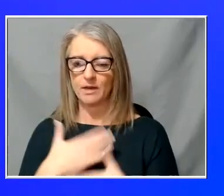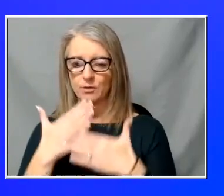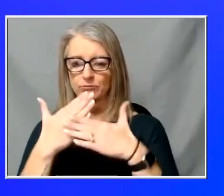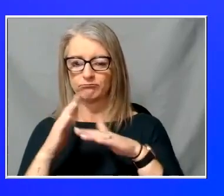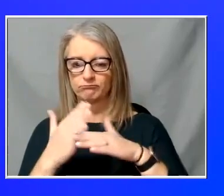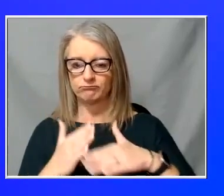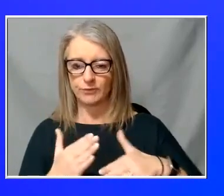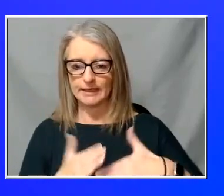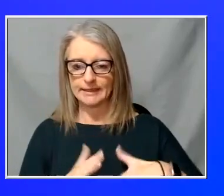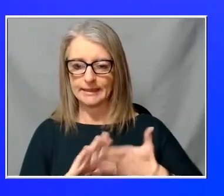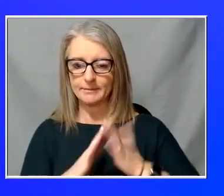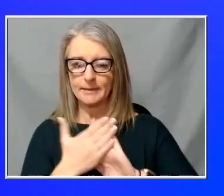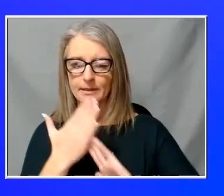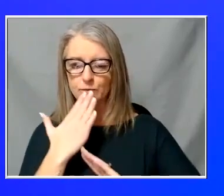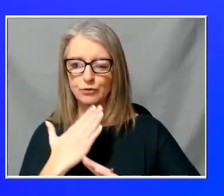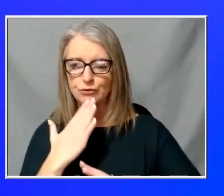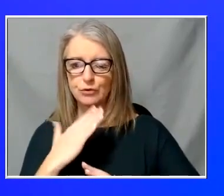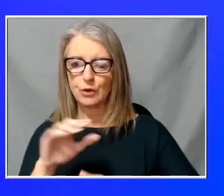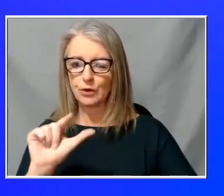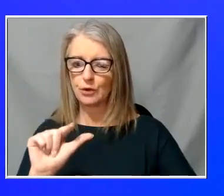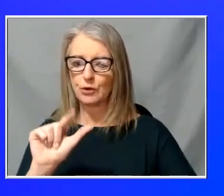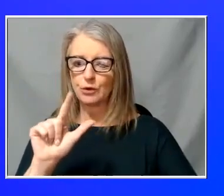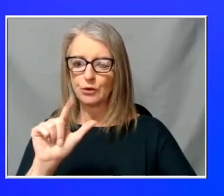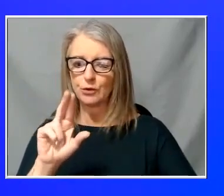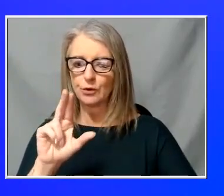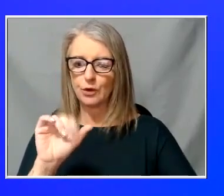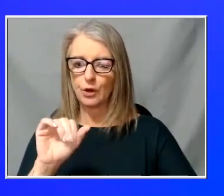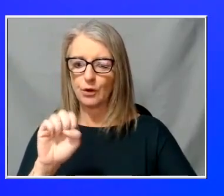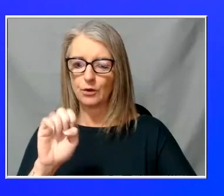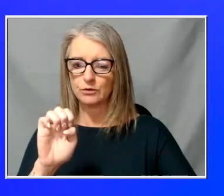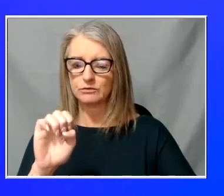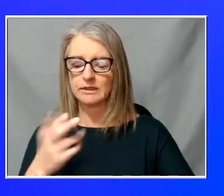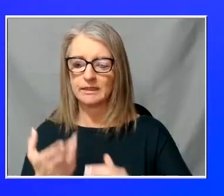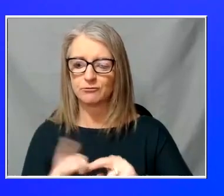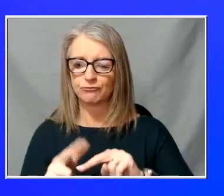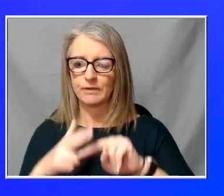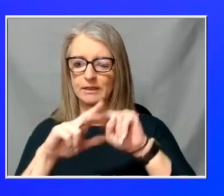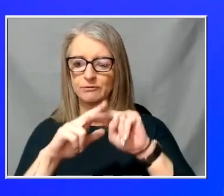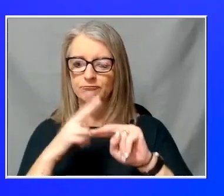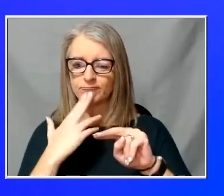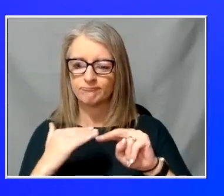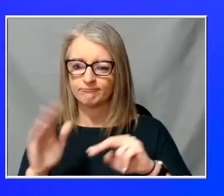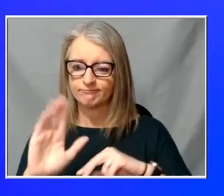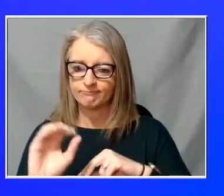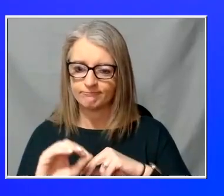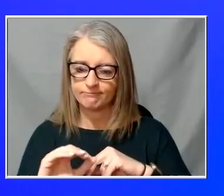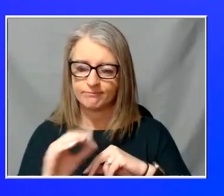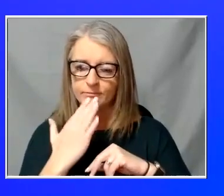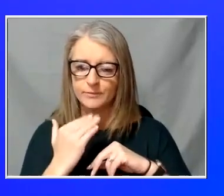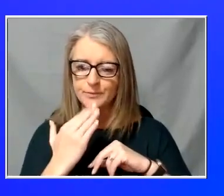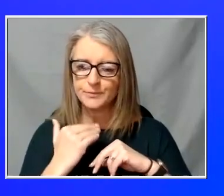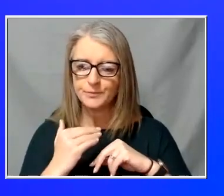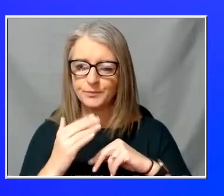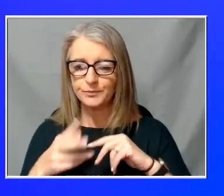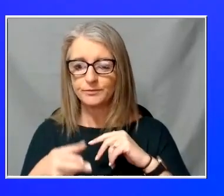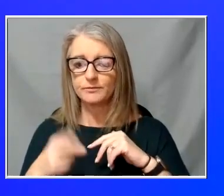into blood sugar or glucose. That can raise your blood sugar too, right? The higher amount of carbohydrate food that